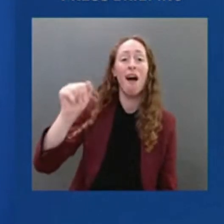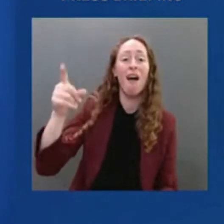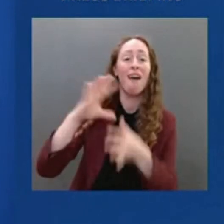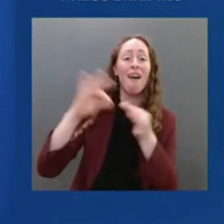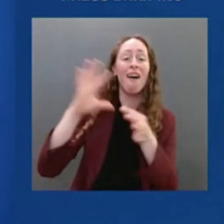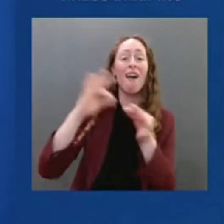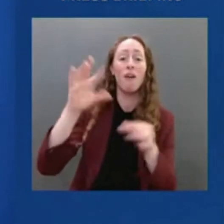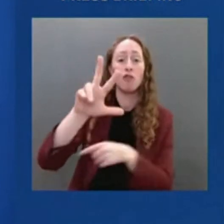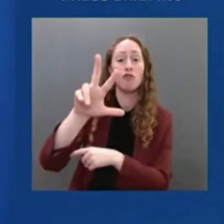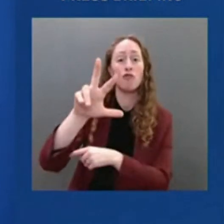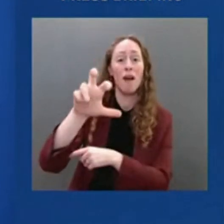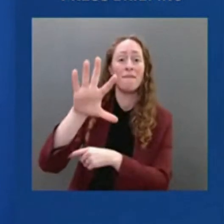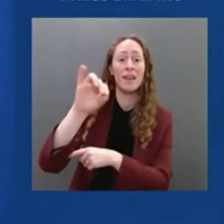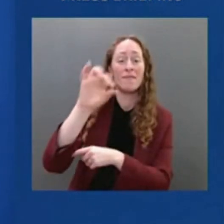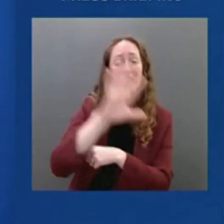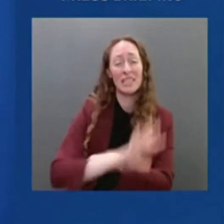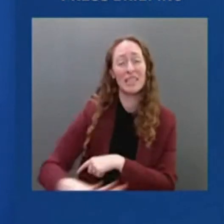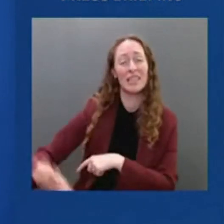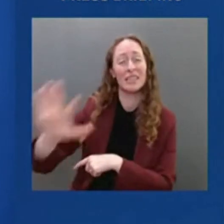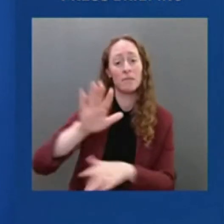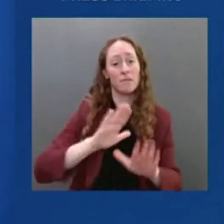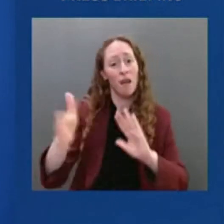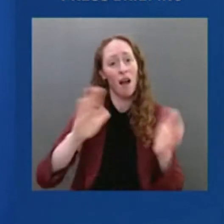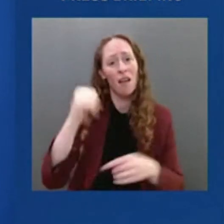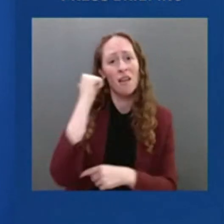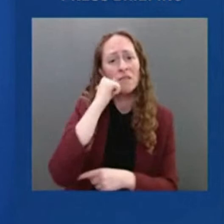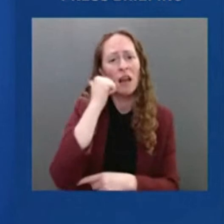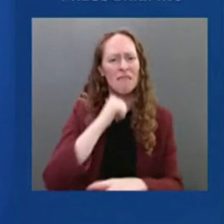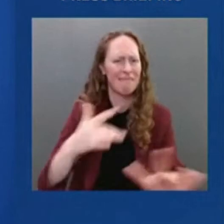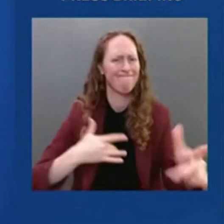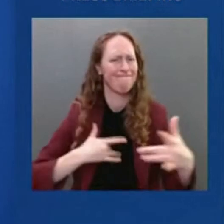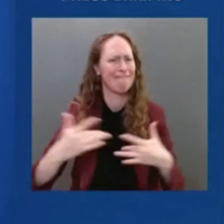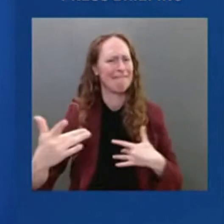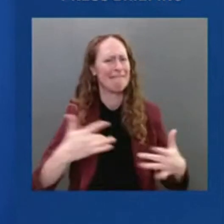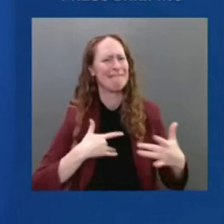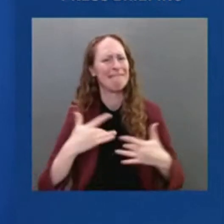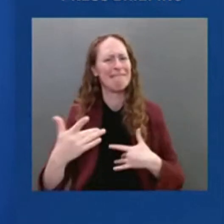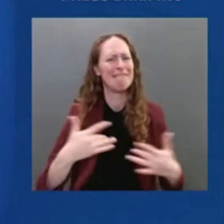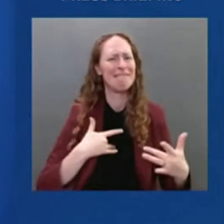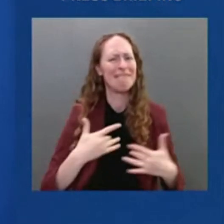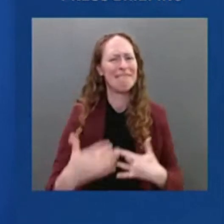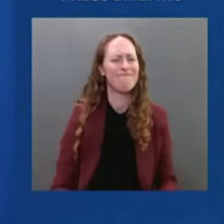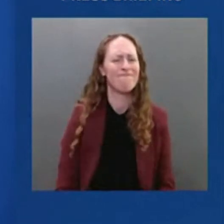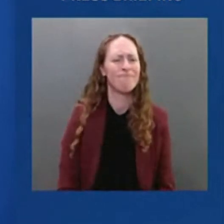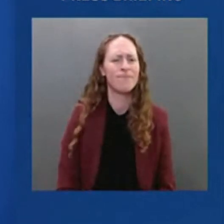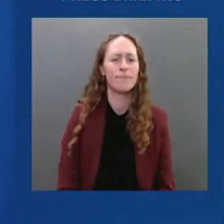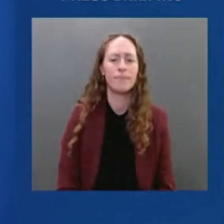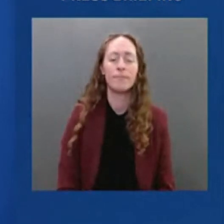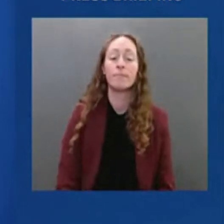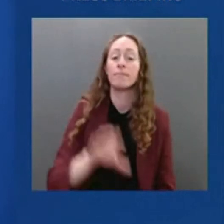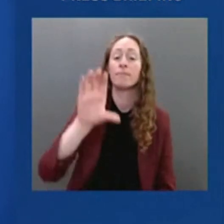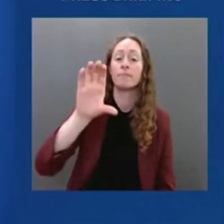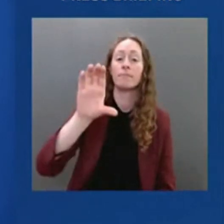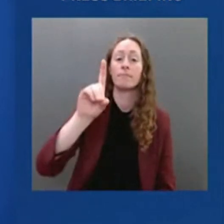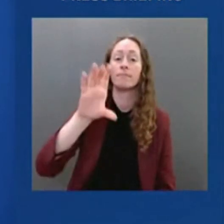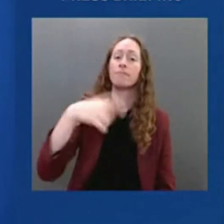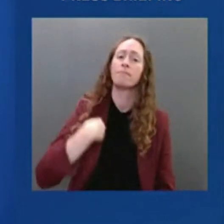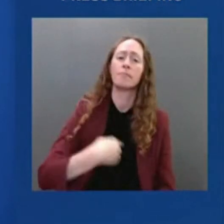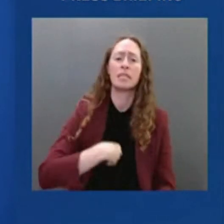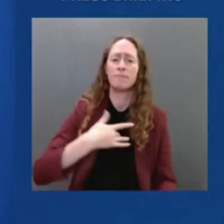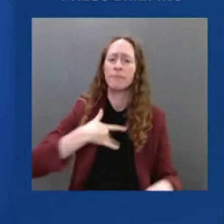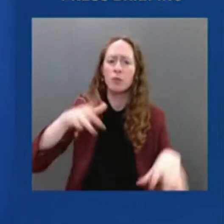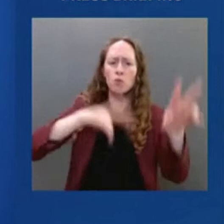each week, CDC updates genomic surveillance data so that we can monitor what variants are present in each region of the